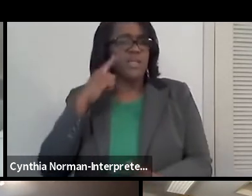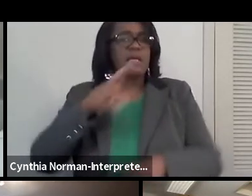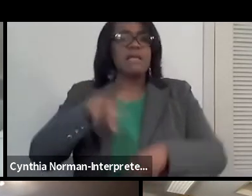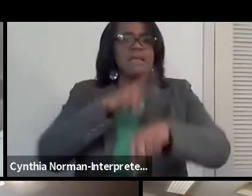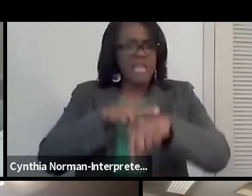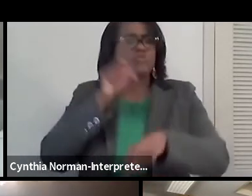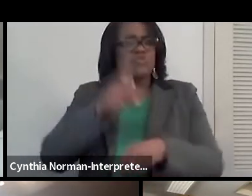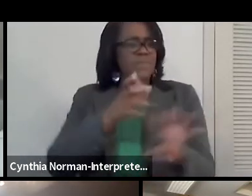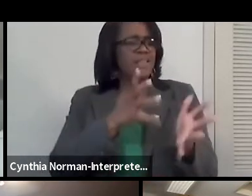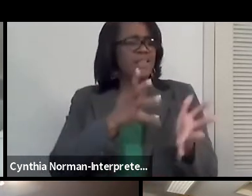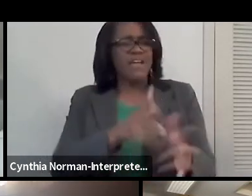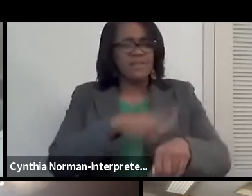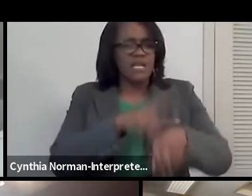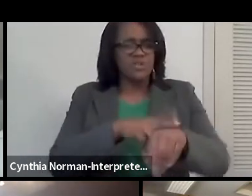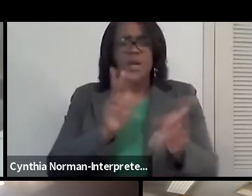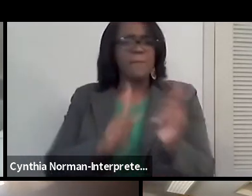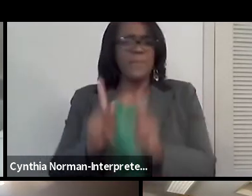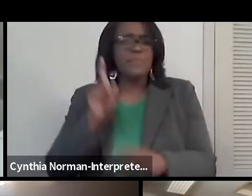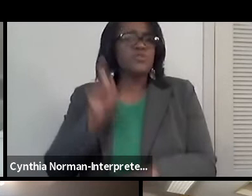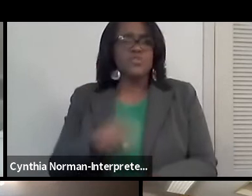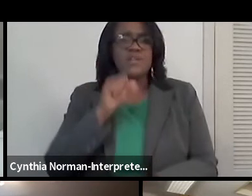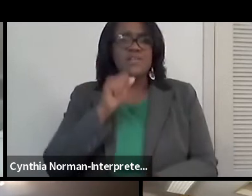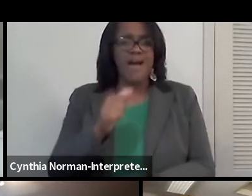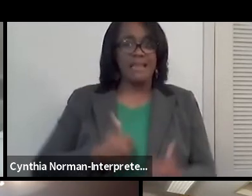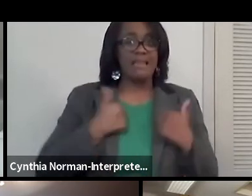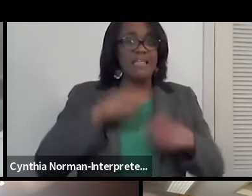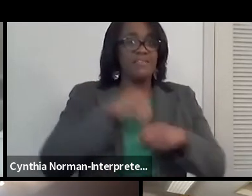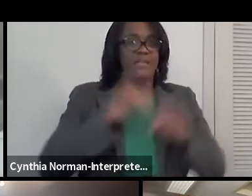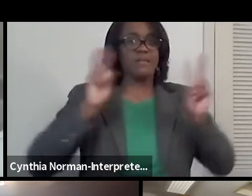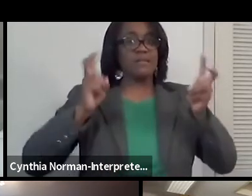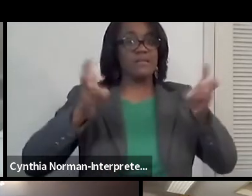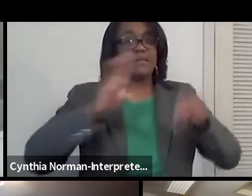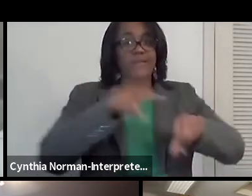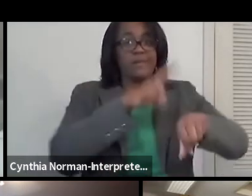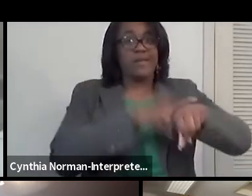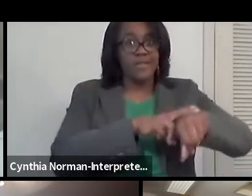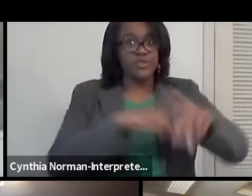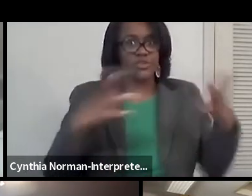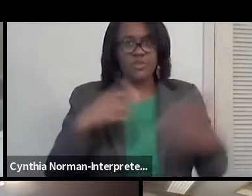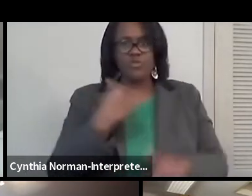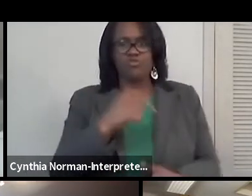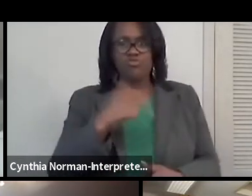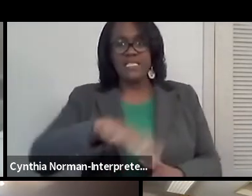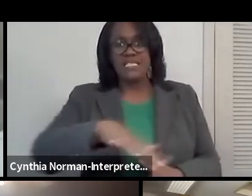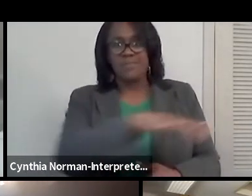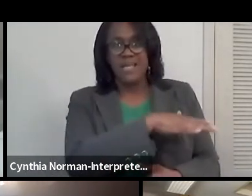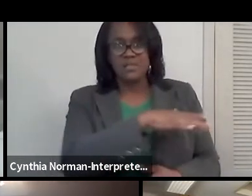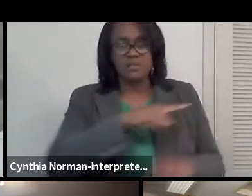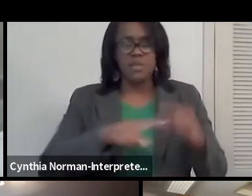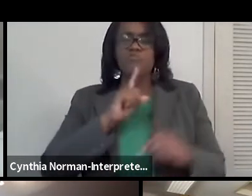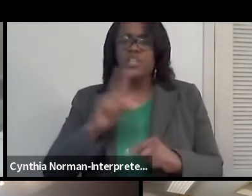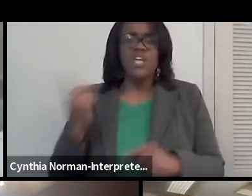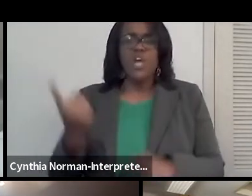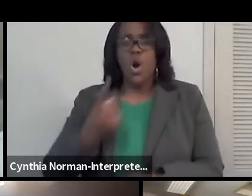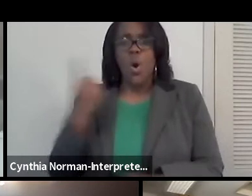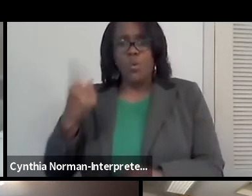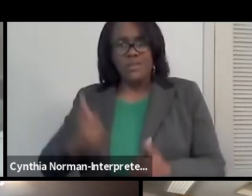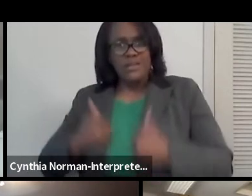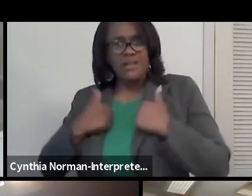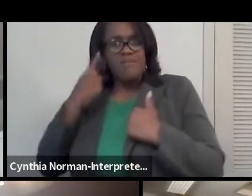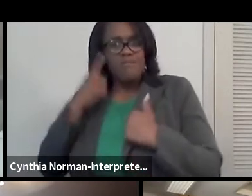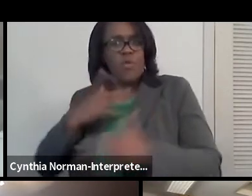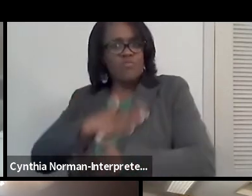meaning that no people should exist in nature, whatever that meant, pretty much just green spaces, but only exist for the